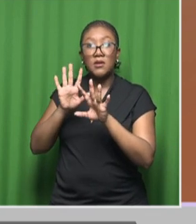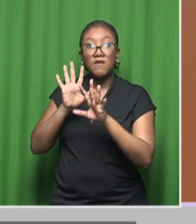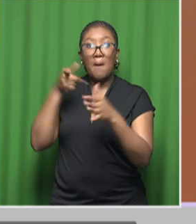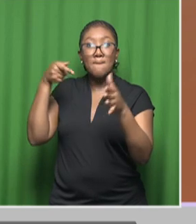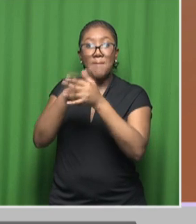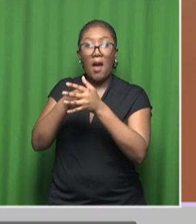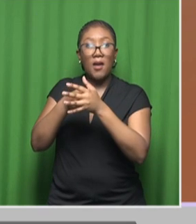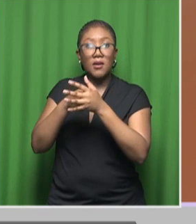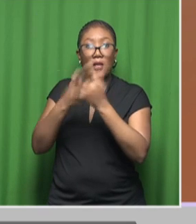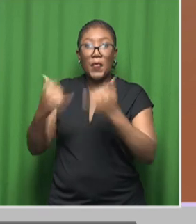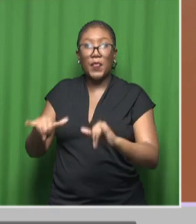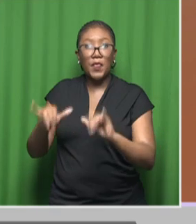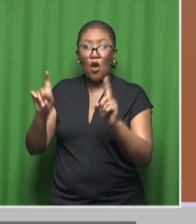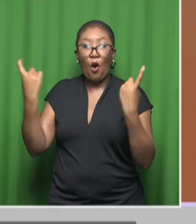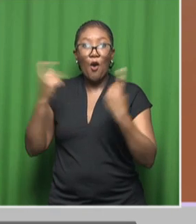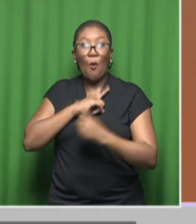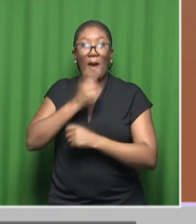the MaXhosa brand.